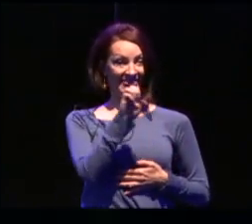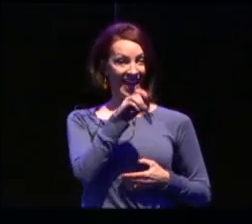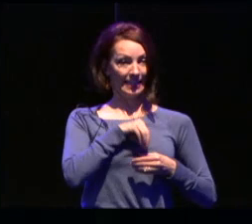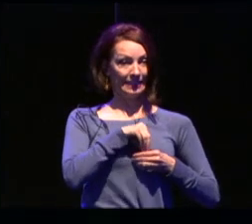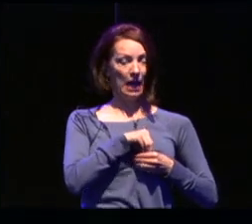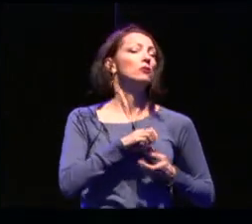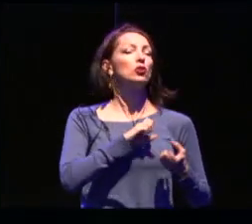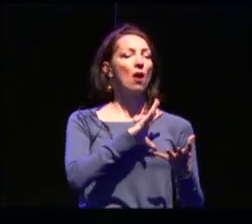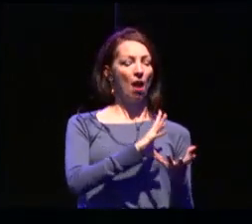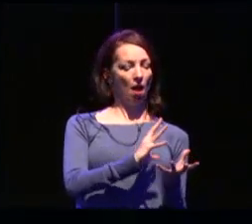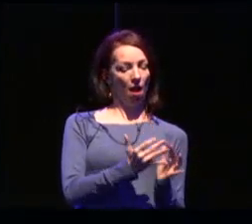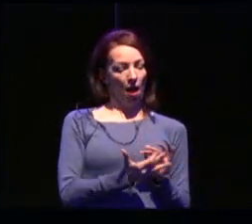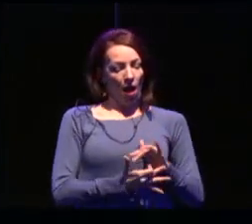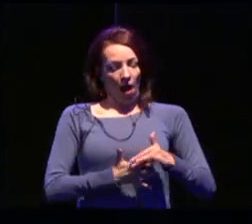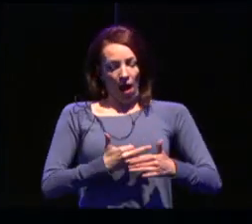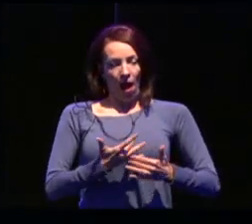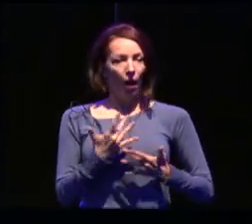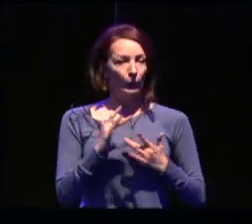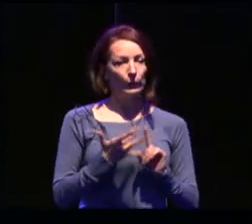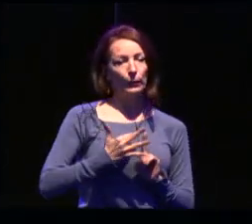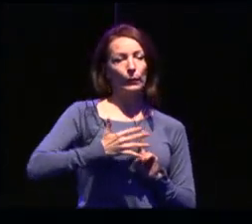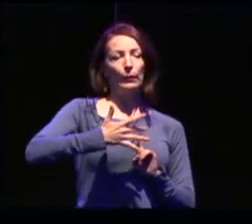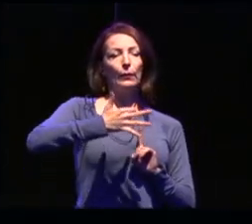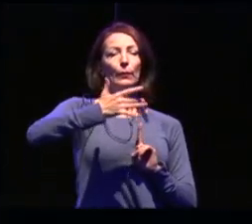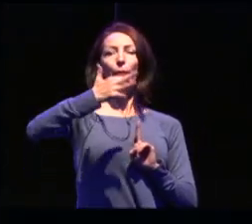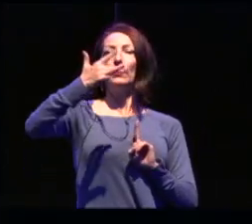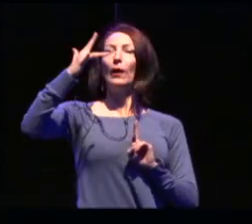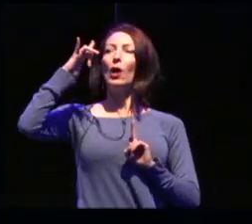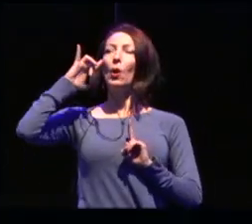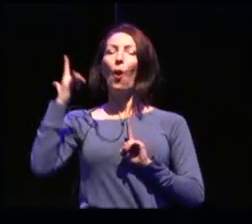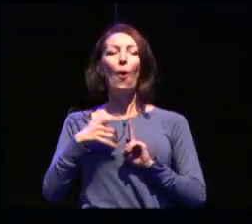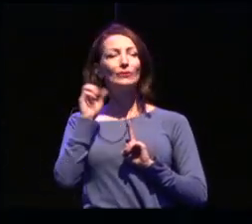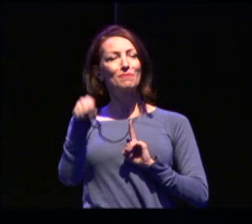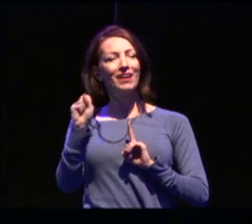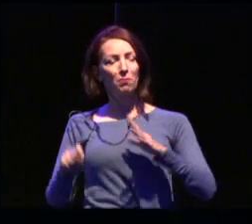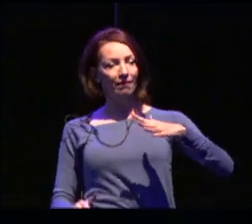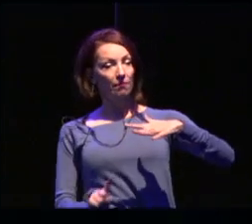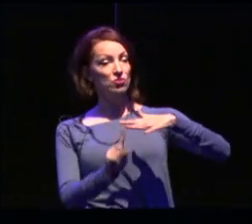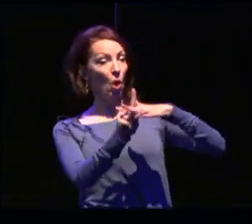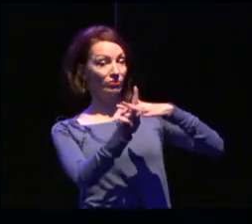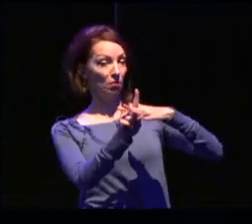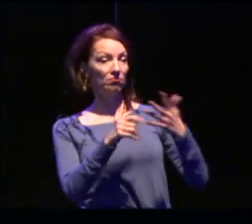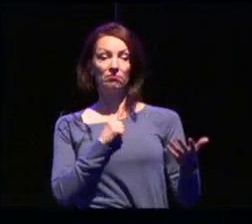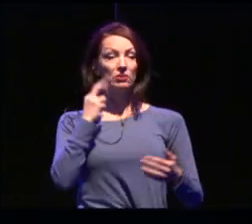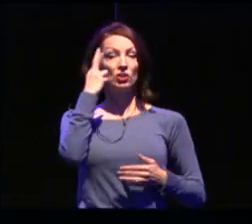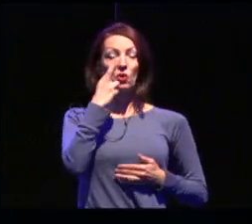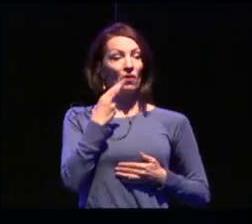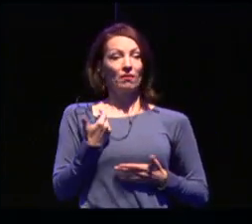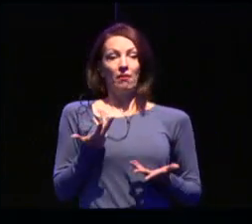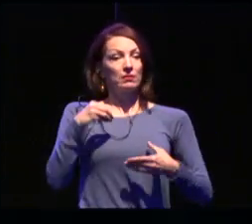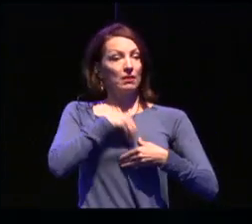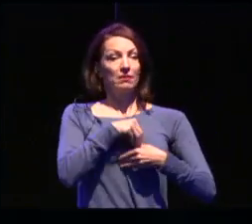life into a golden hue of possibility that shows up that we didn't even know what was possible at